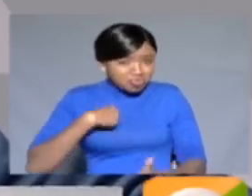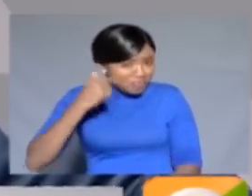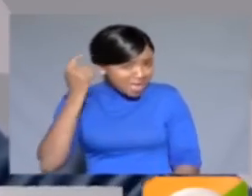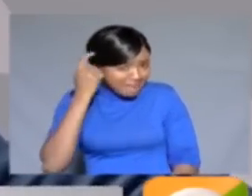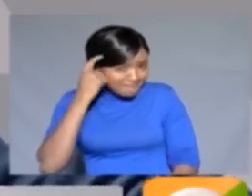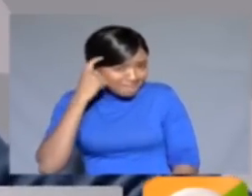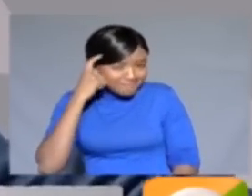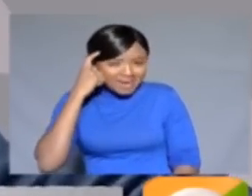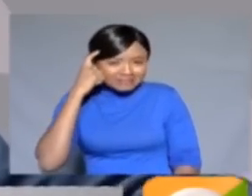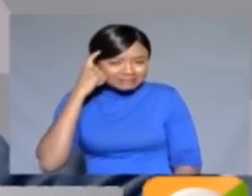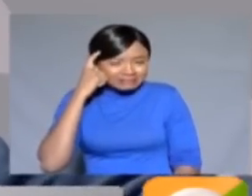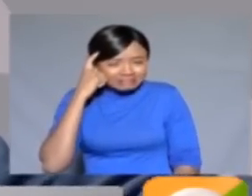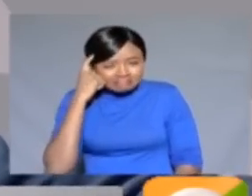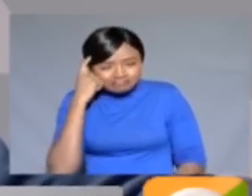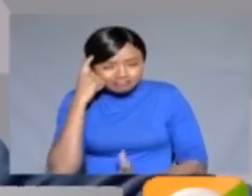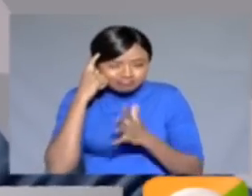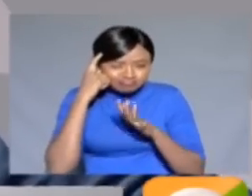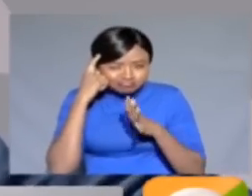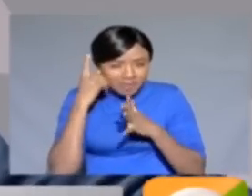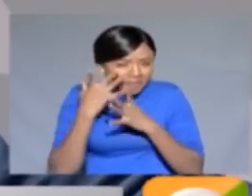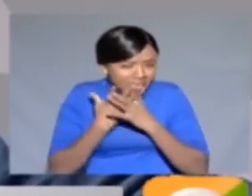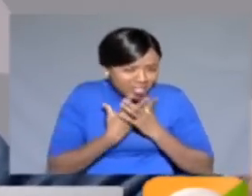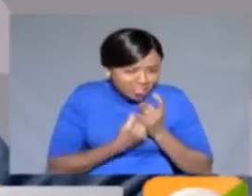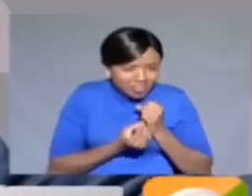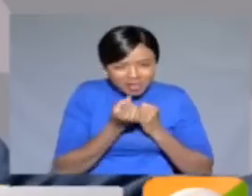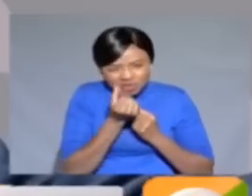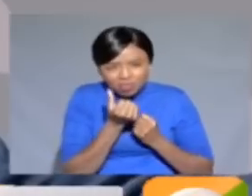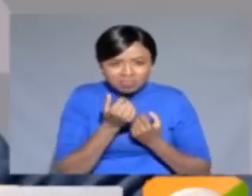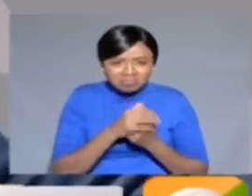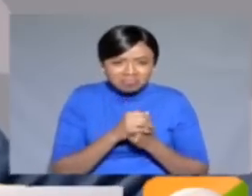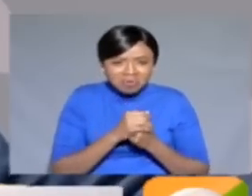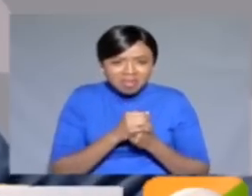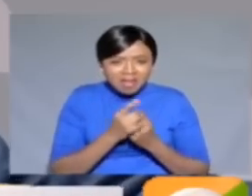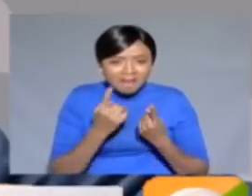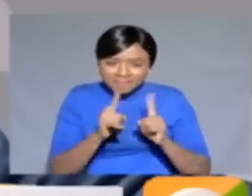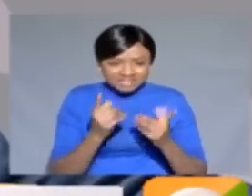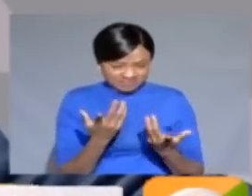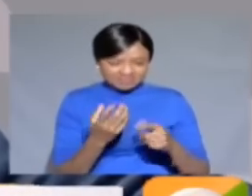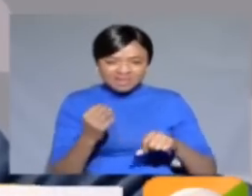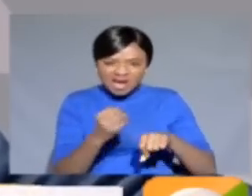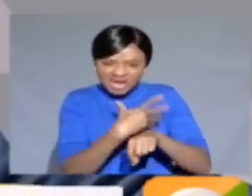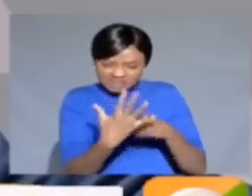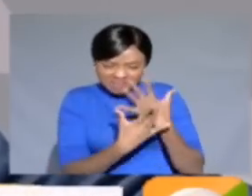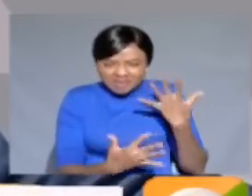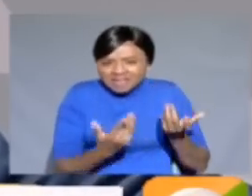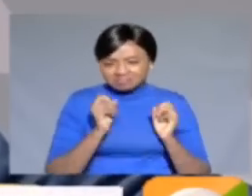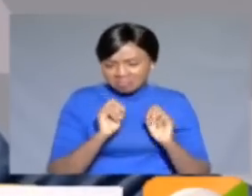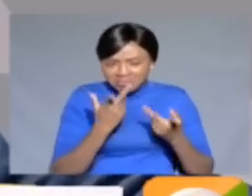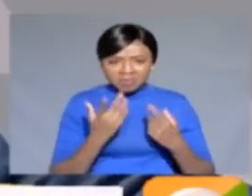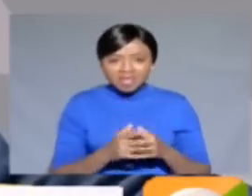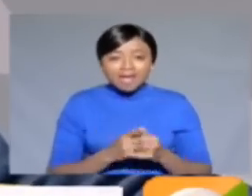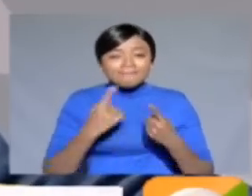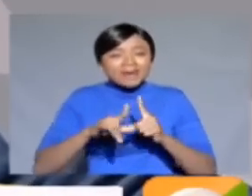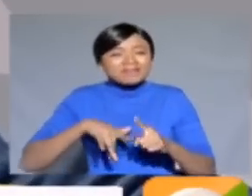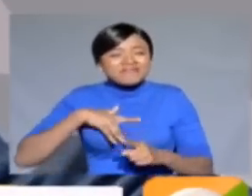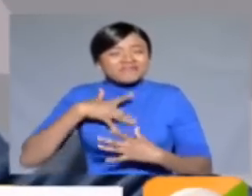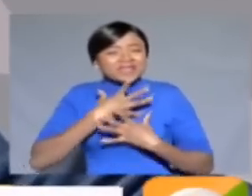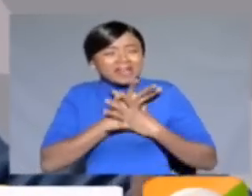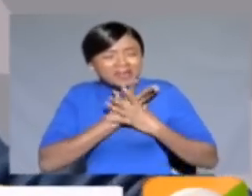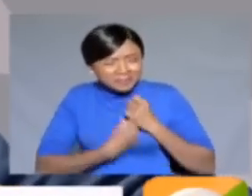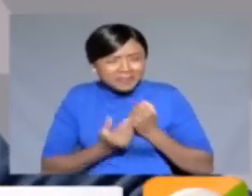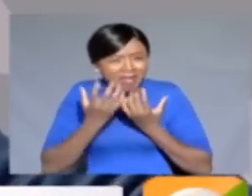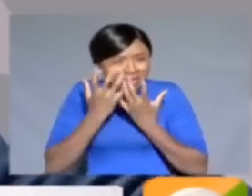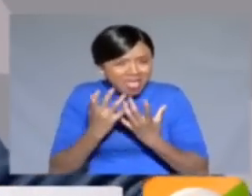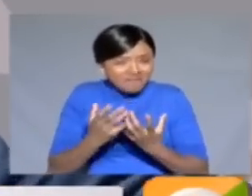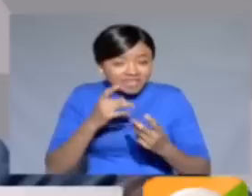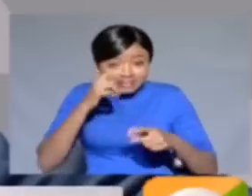probably a little bit deformed, because I was okay. You know, you got leukemia. I said, what really upset me was when you guys told me